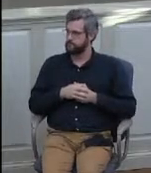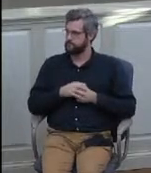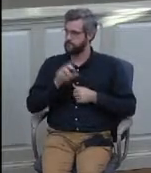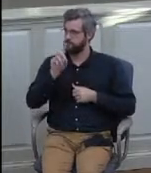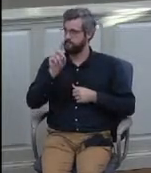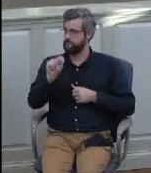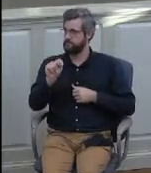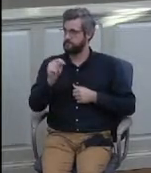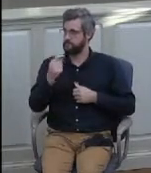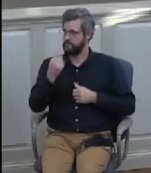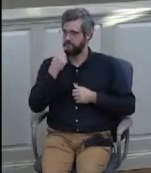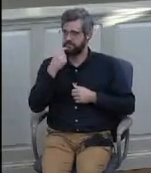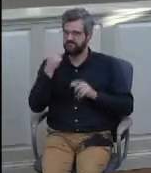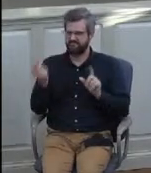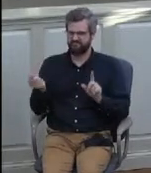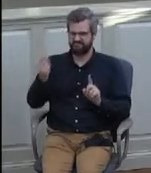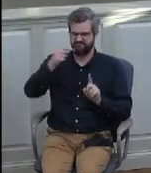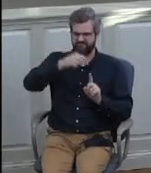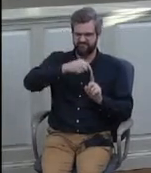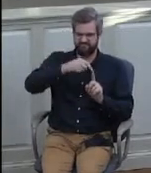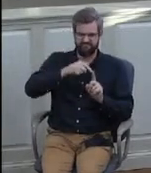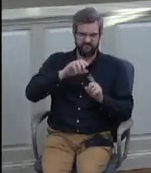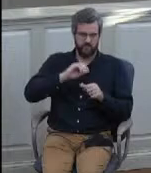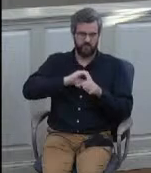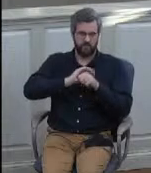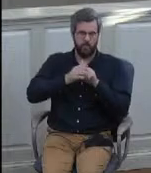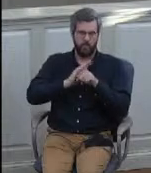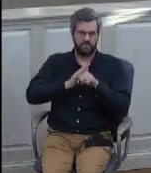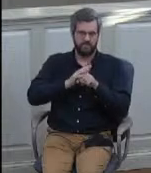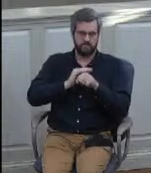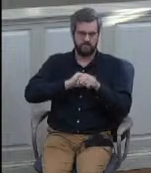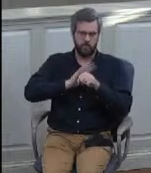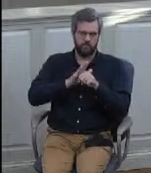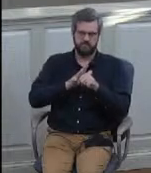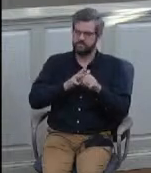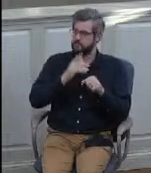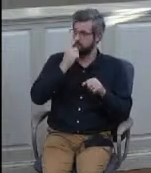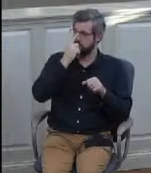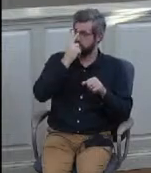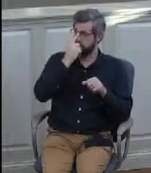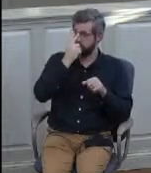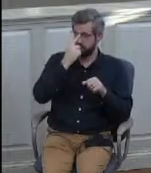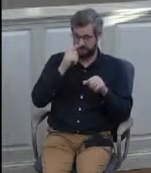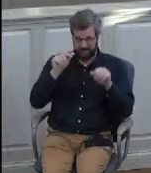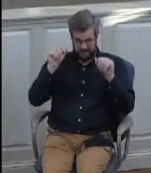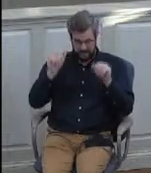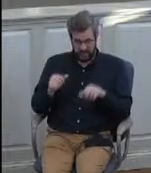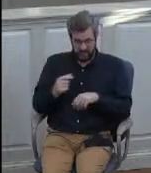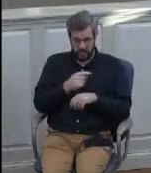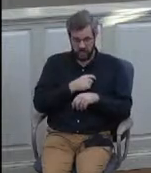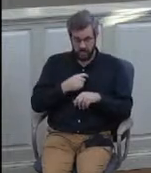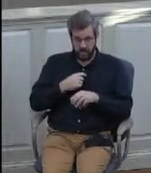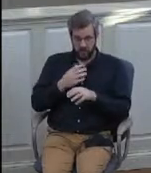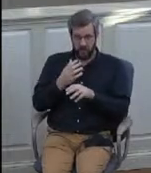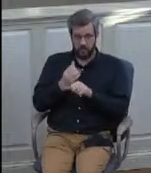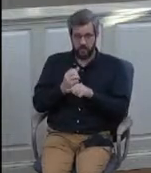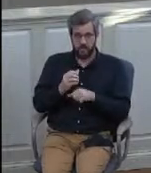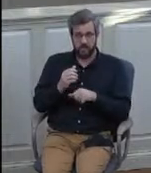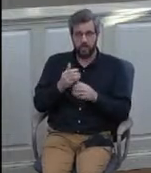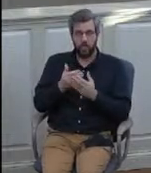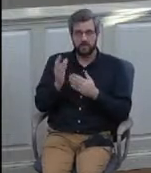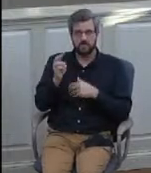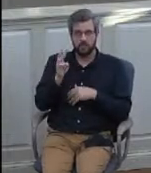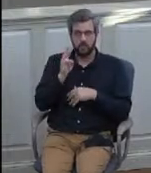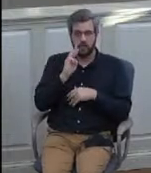Going back to the COVID issue, is there any way we can get our water workers and wastewater